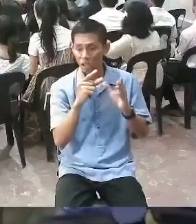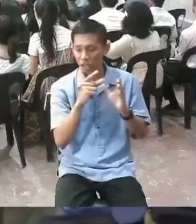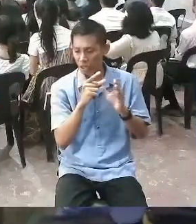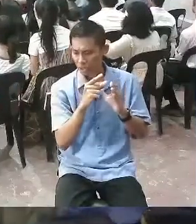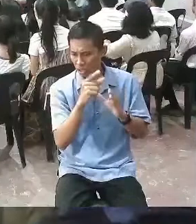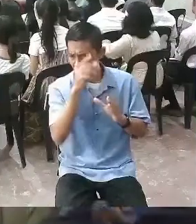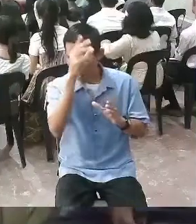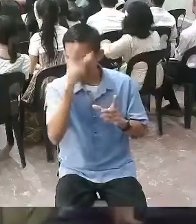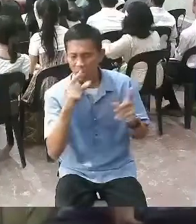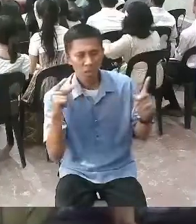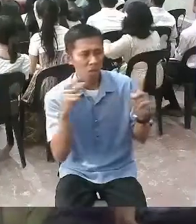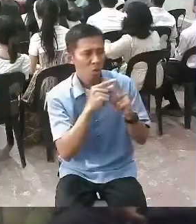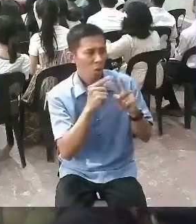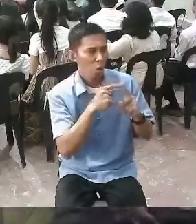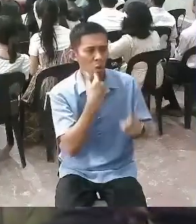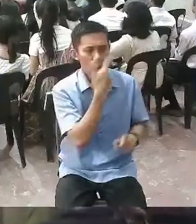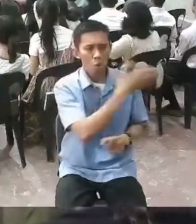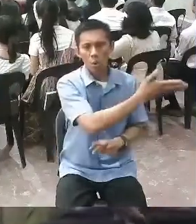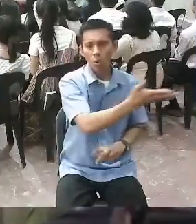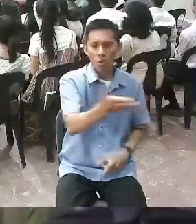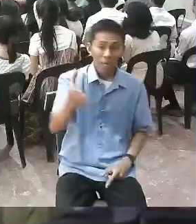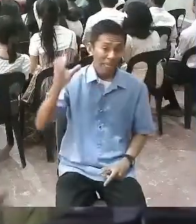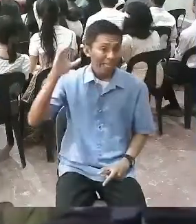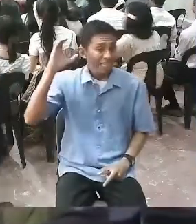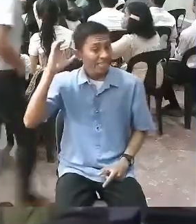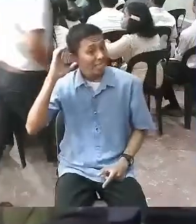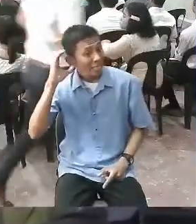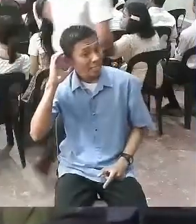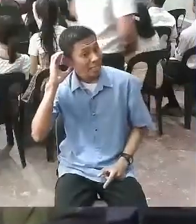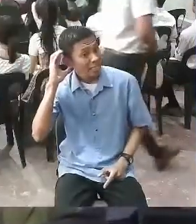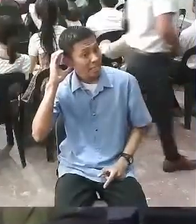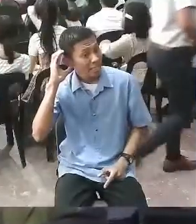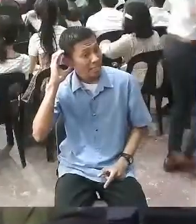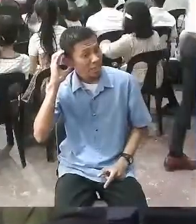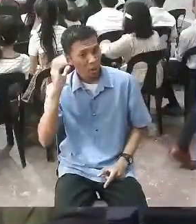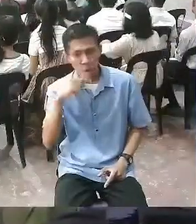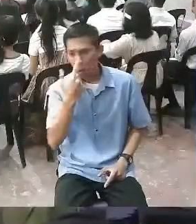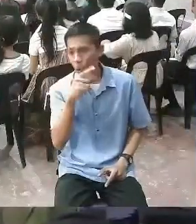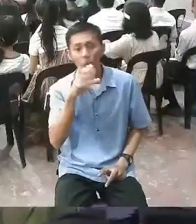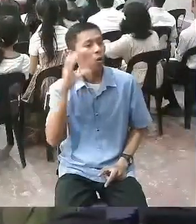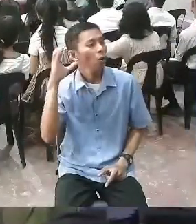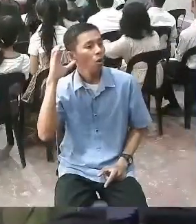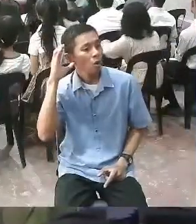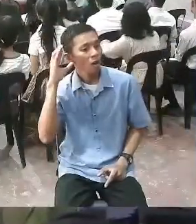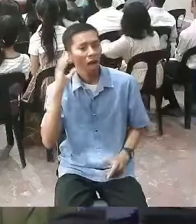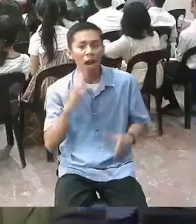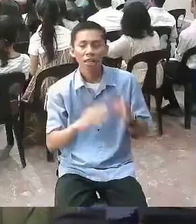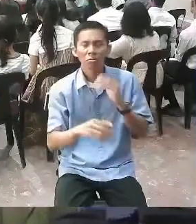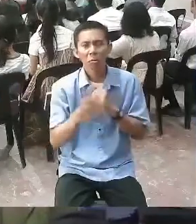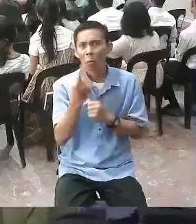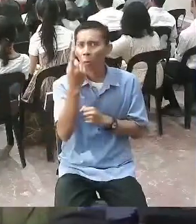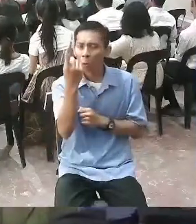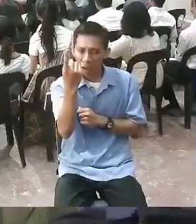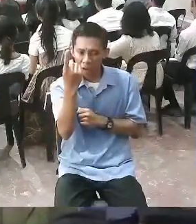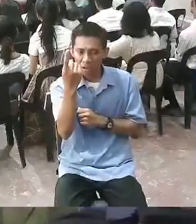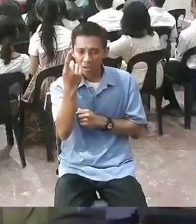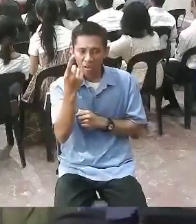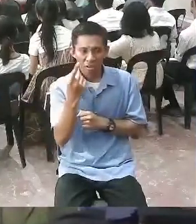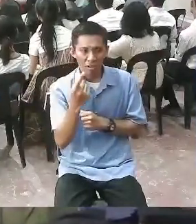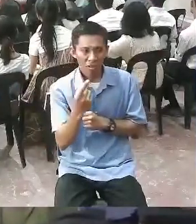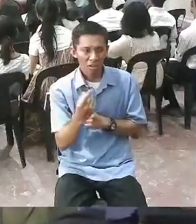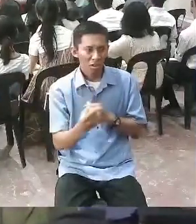How many of you here this morning have broken at least one of the